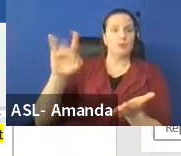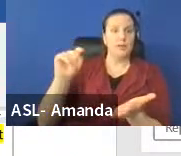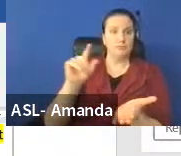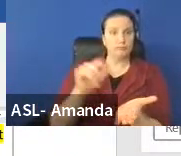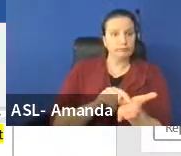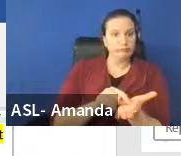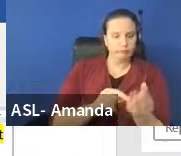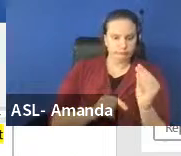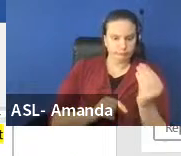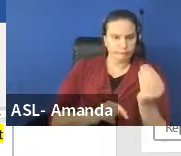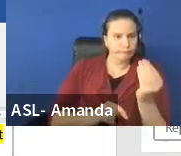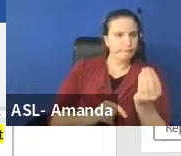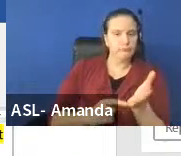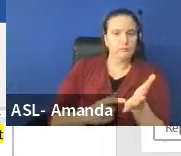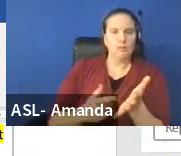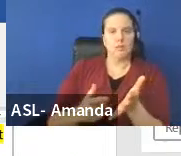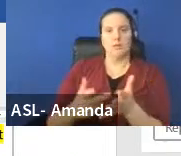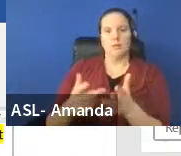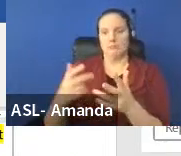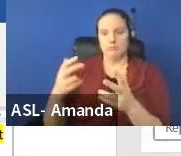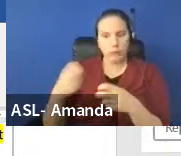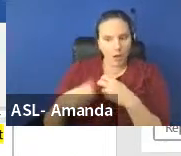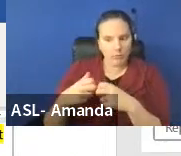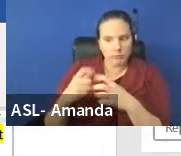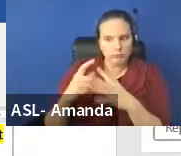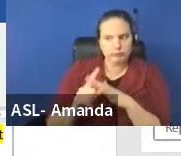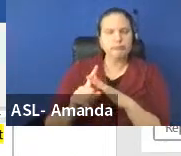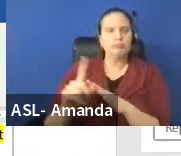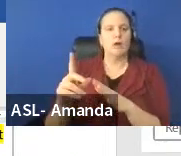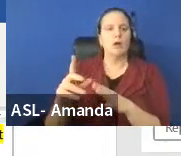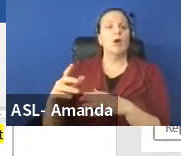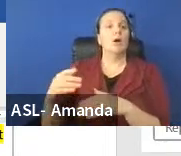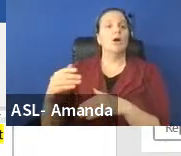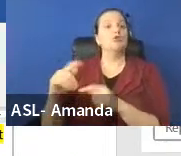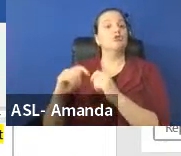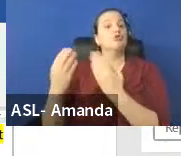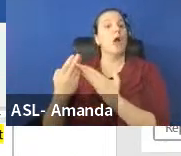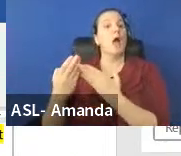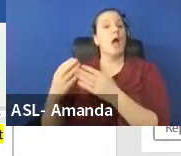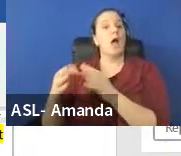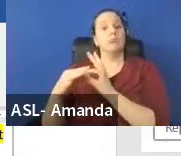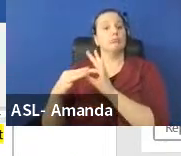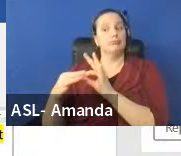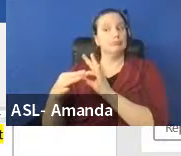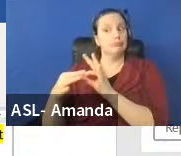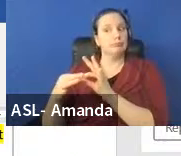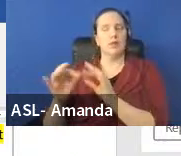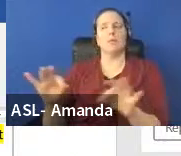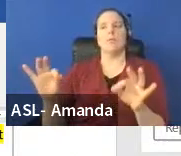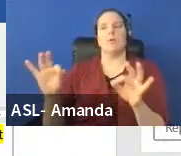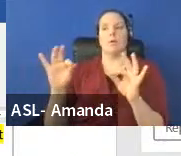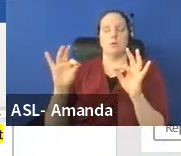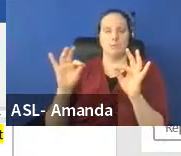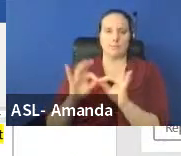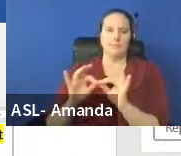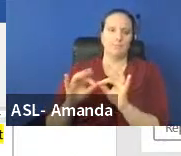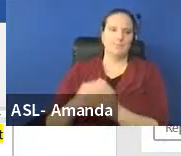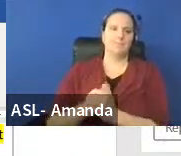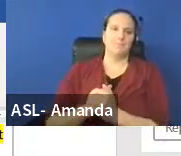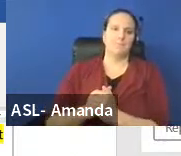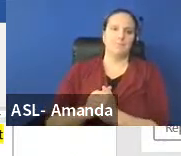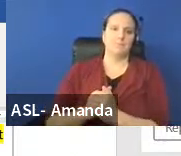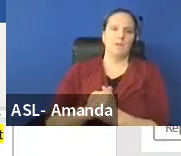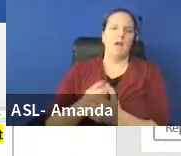the ongoing partnership with the tribes there is going to be critical. And kind of, I guess